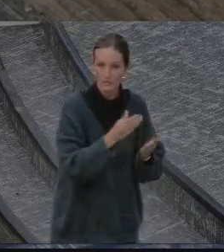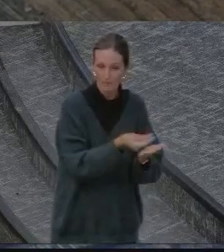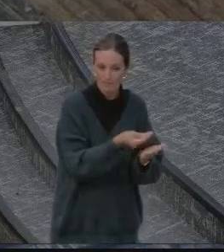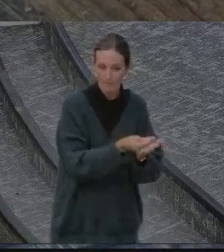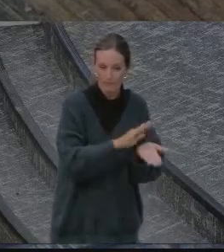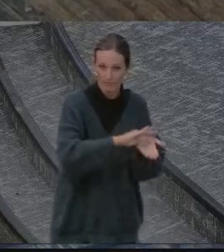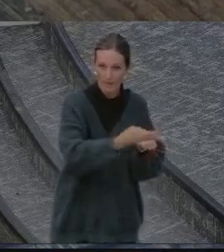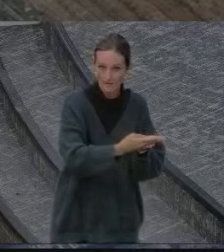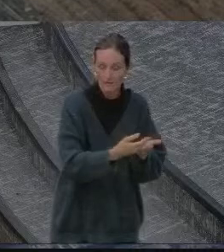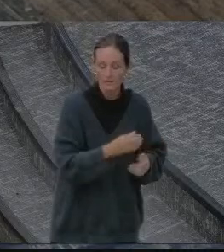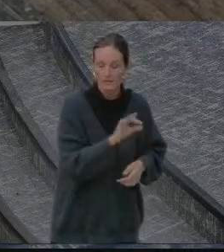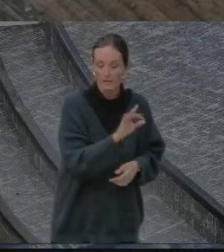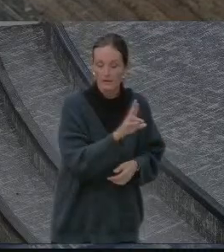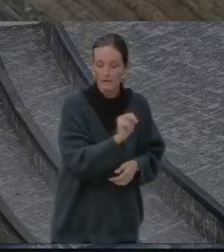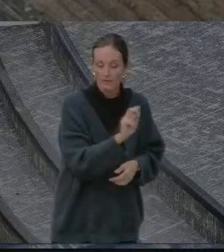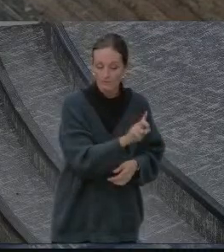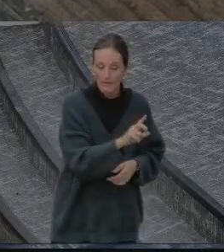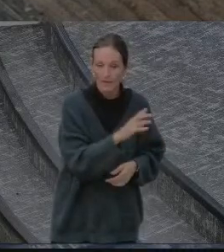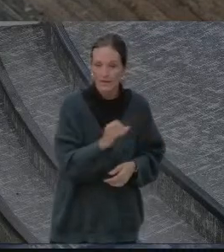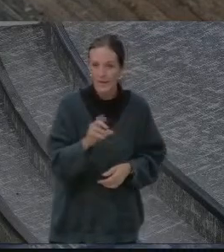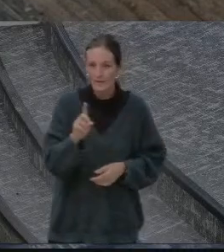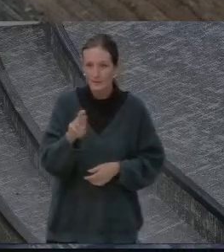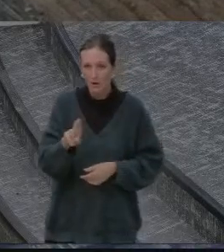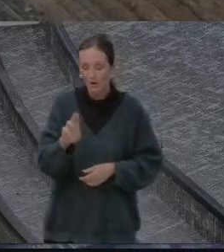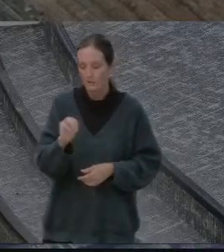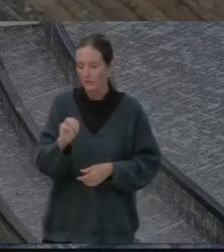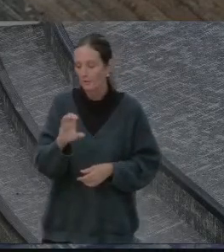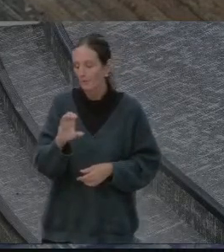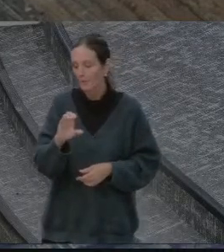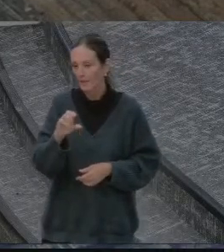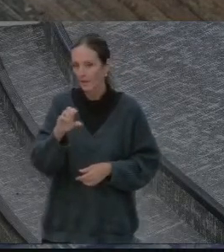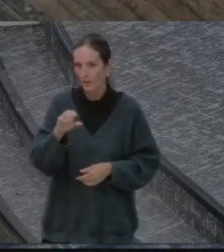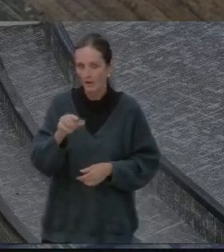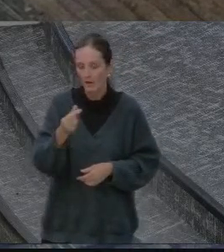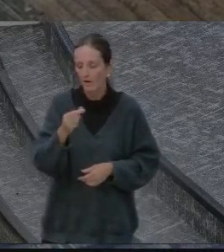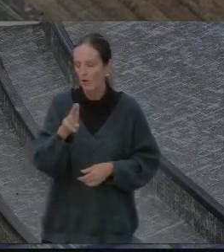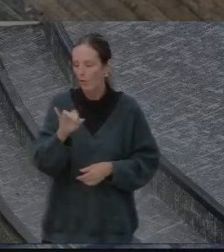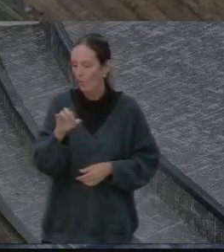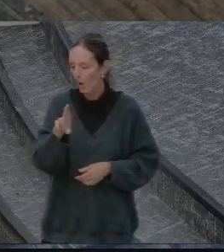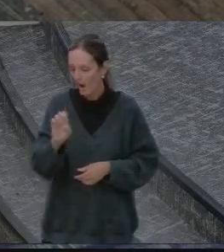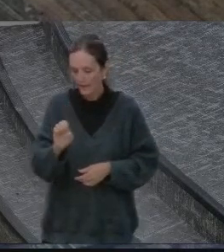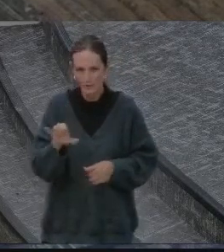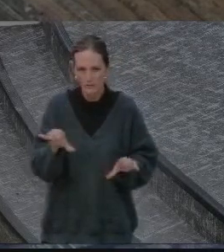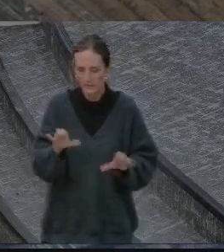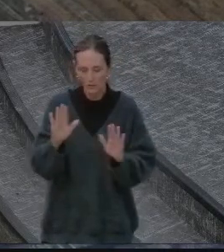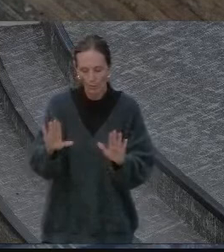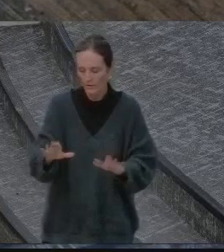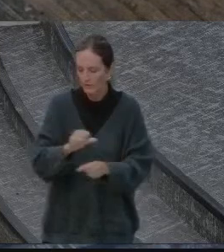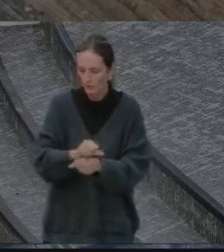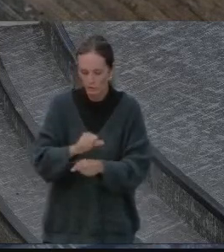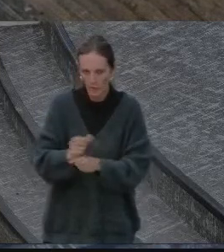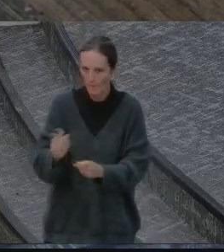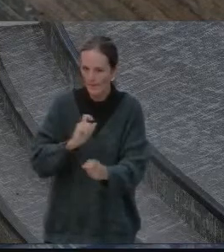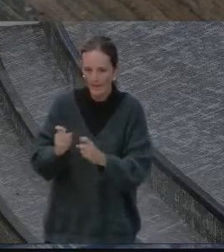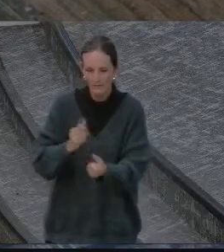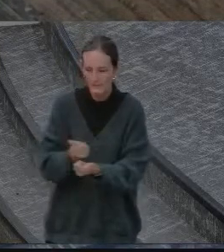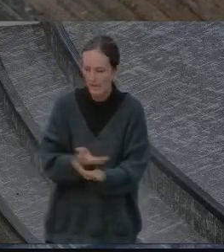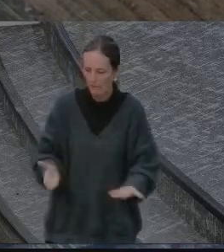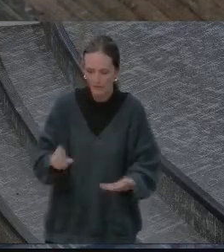And Dr. McGuire did a great job before she retired, meeting with us and getting us everything we needed and providing